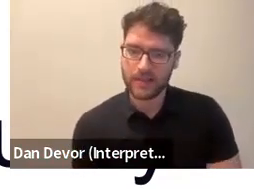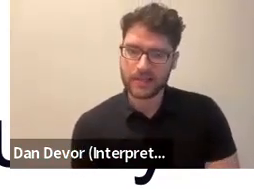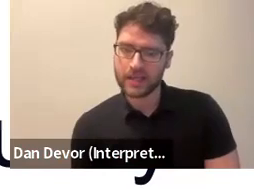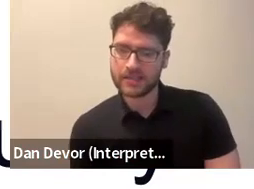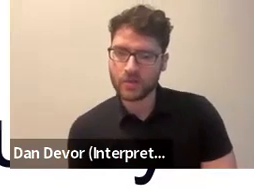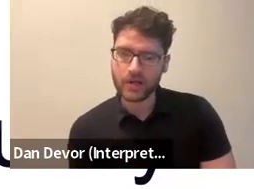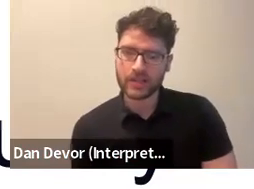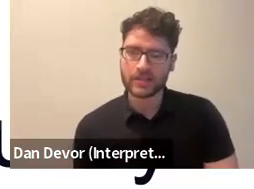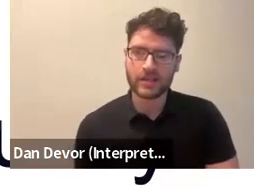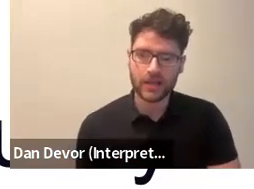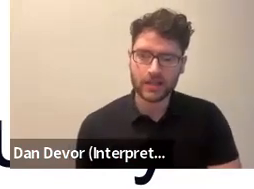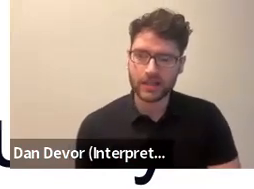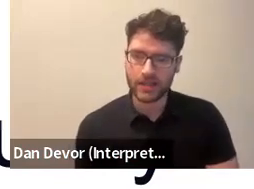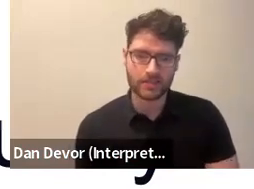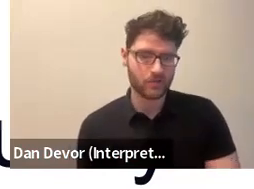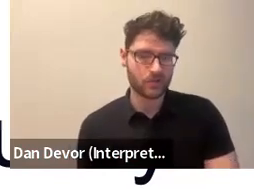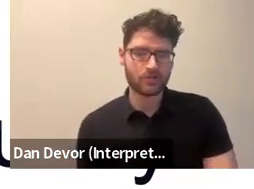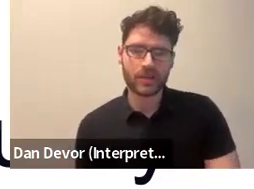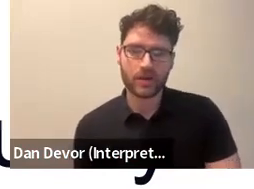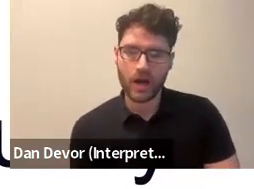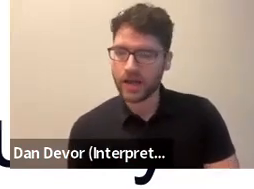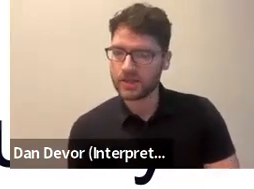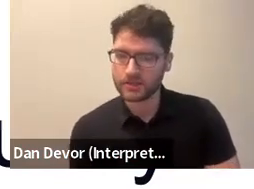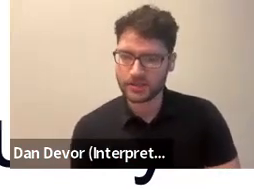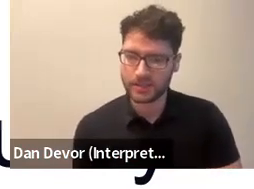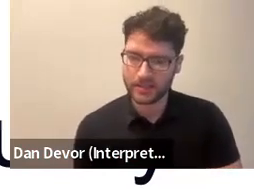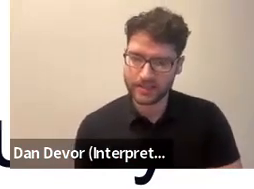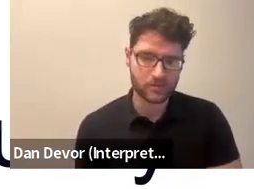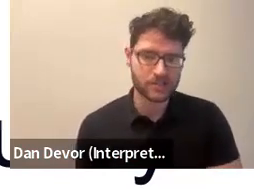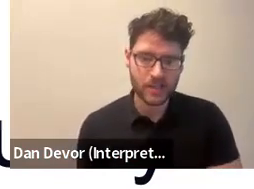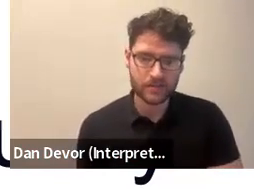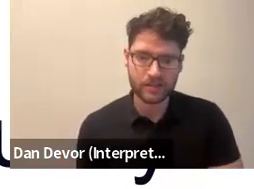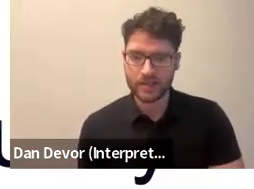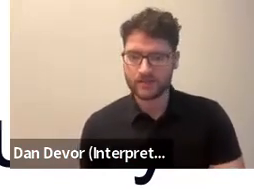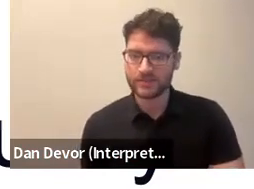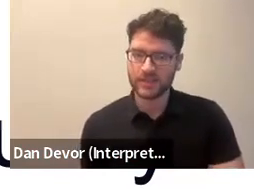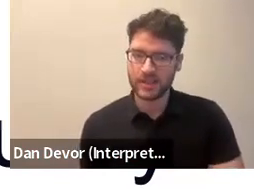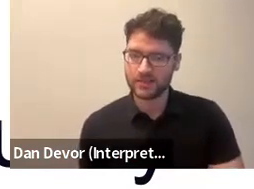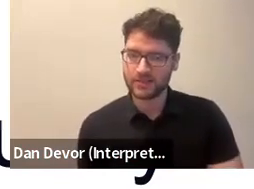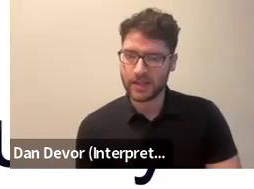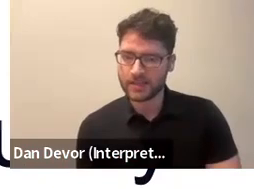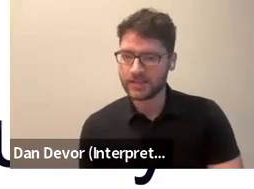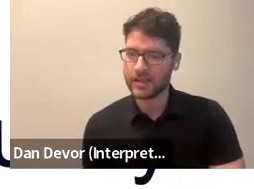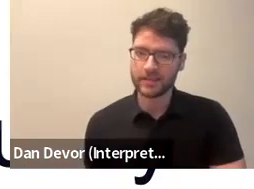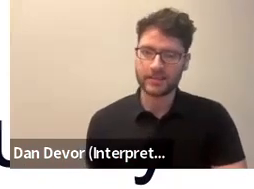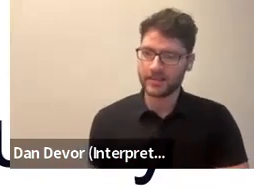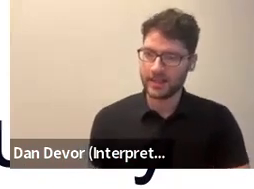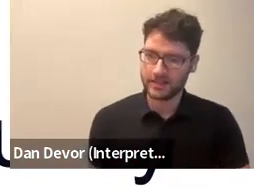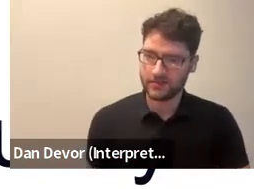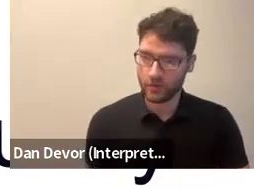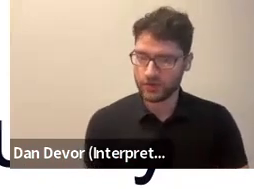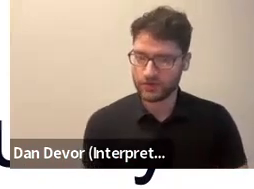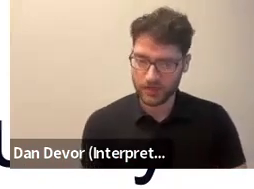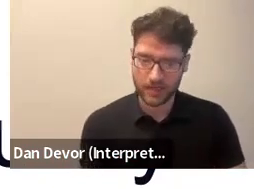1818, Pennsylvania 1820, Kentucky 1823, Ohio 1827, Virginia 1838, Indiana